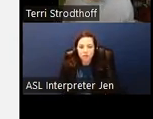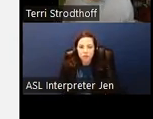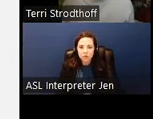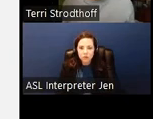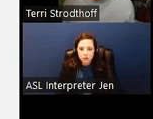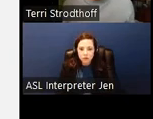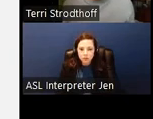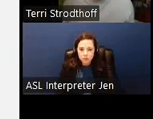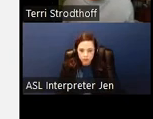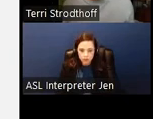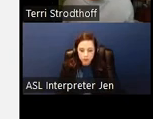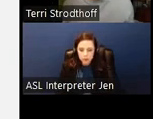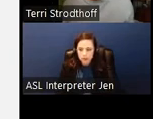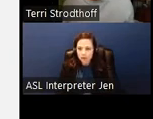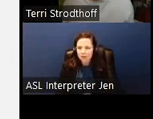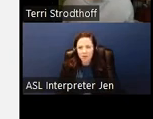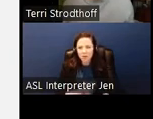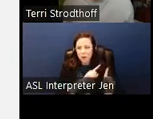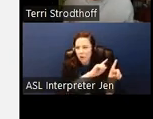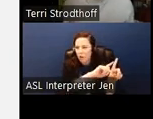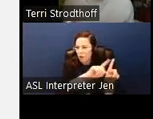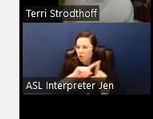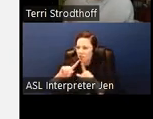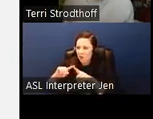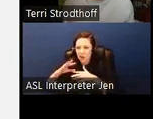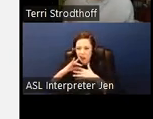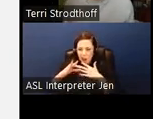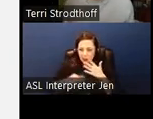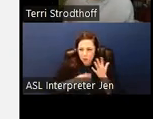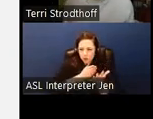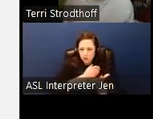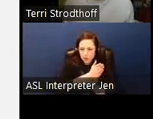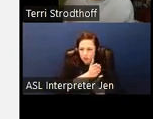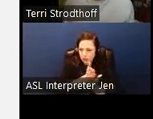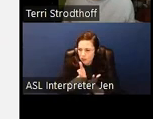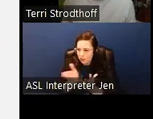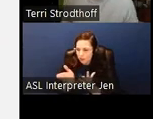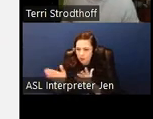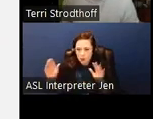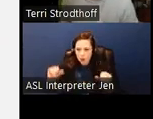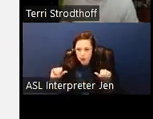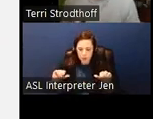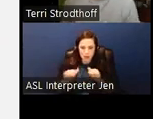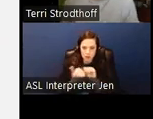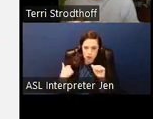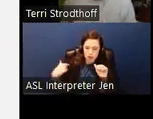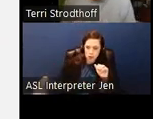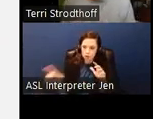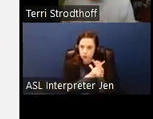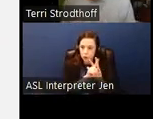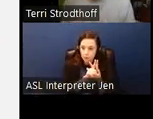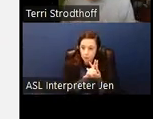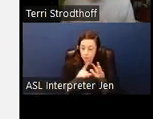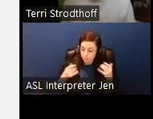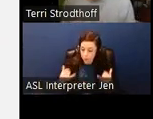different proclivities and ways that we have, capacities that we have inside of us for showing up, but that our development is an